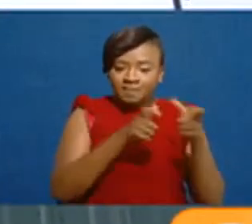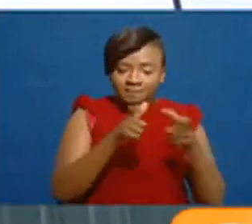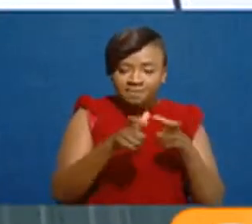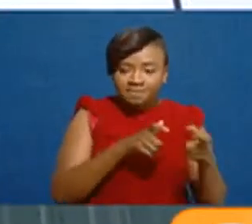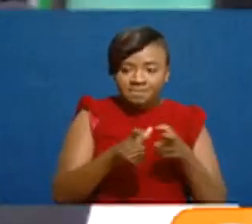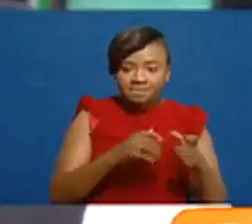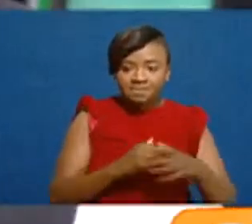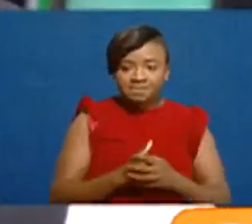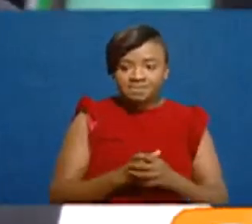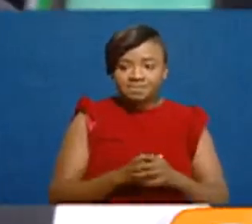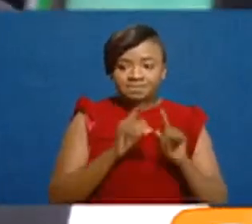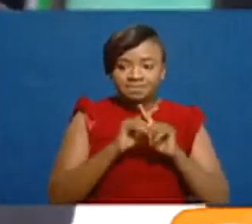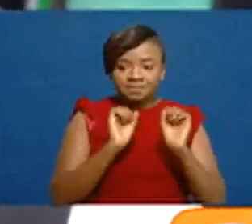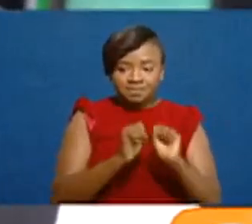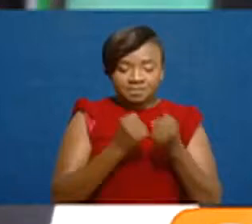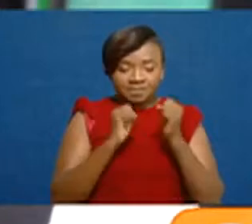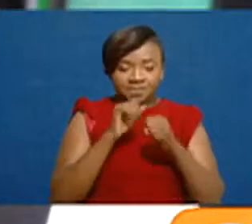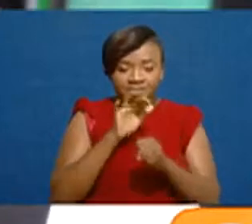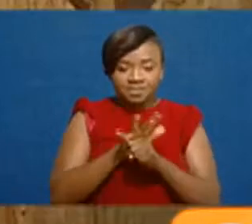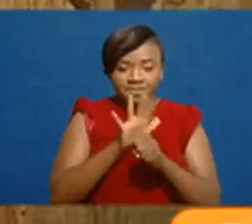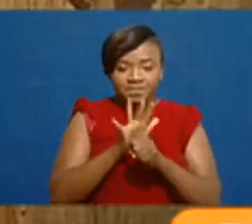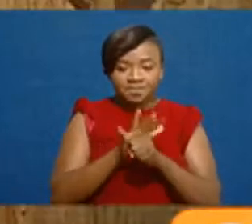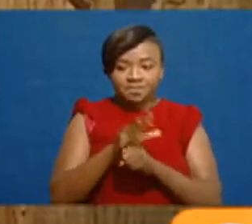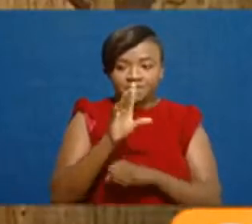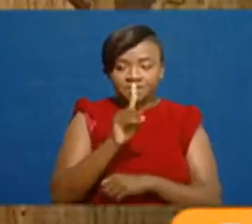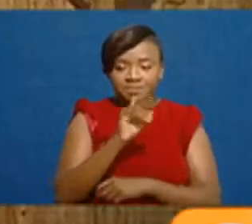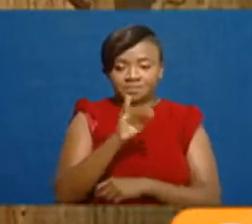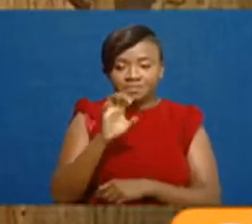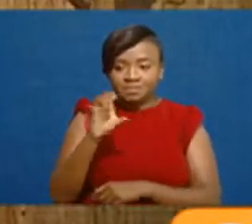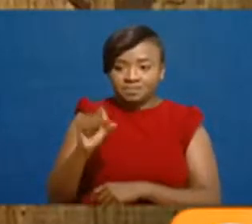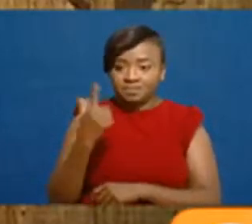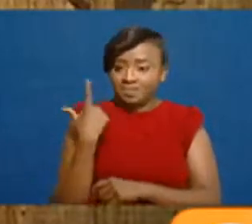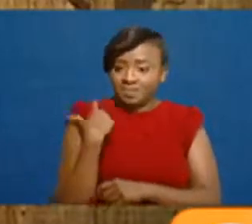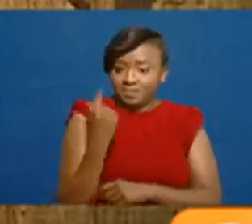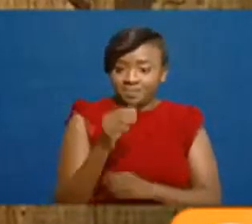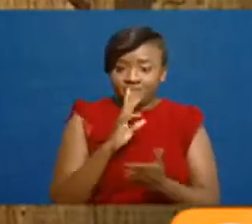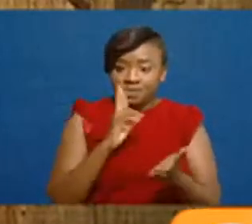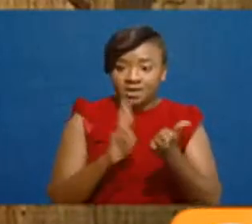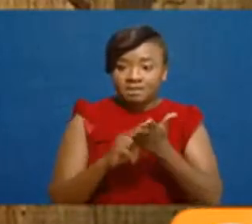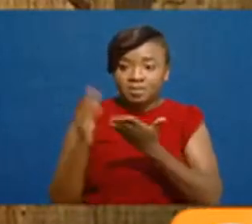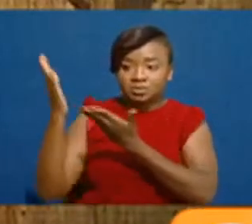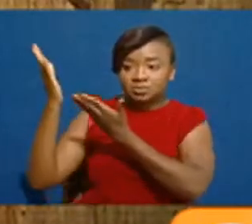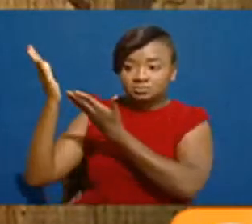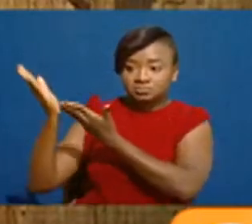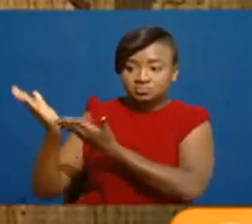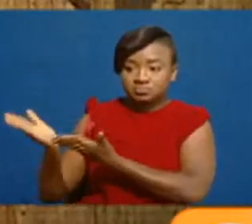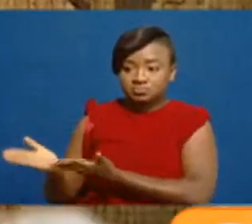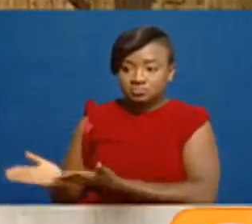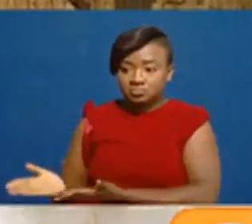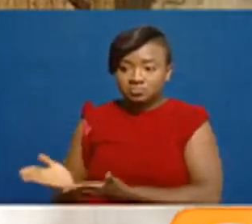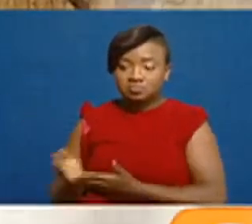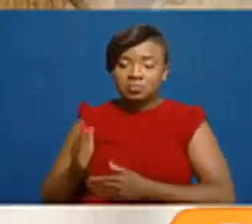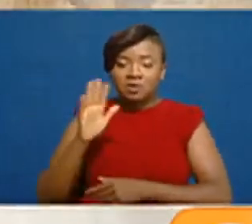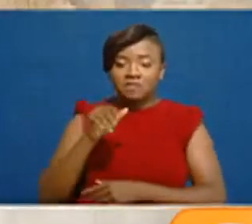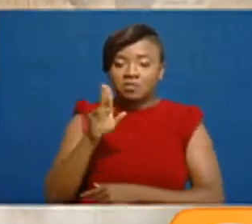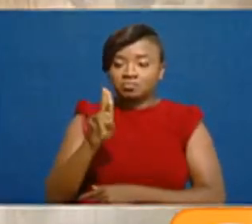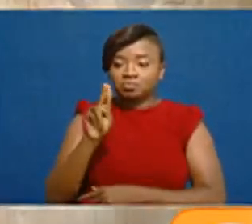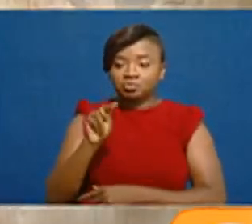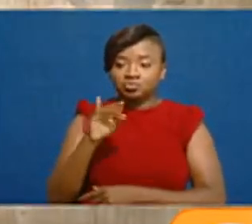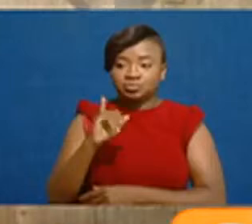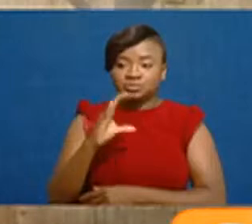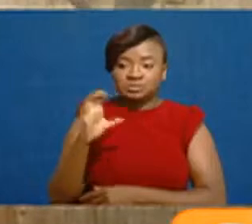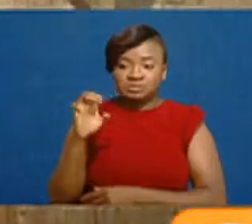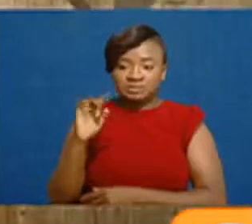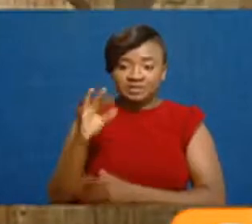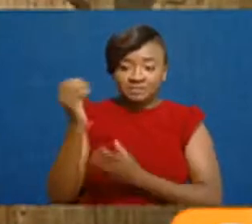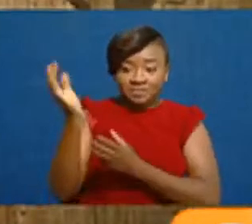and is saving a lot of diesel from being imported. According to the latest report by State of Global Air and UNICEF, air pollution